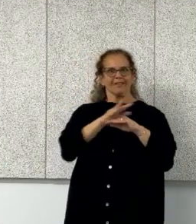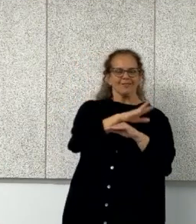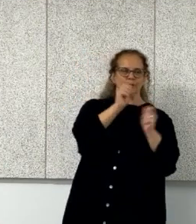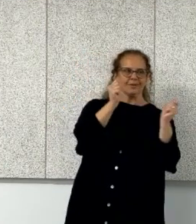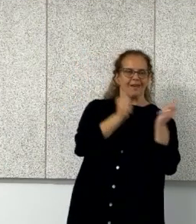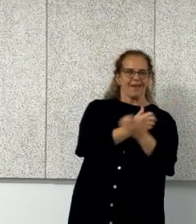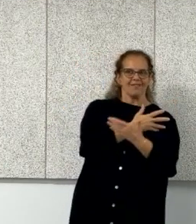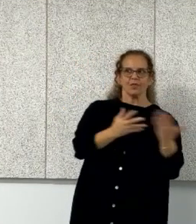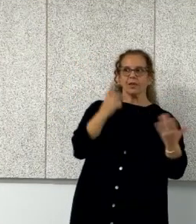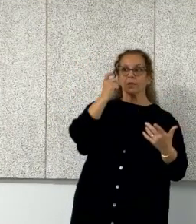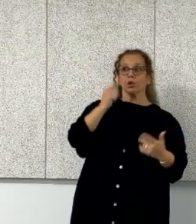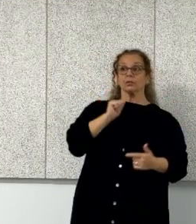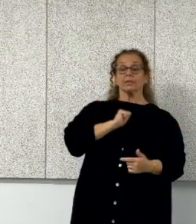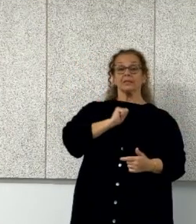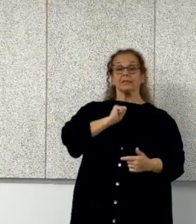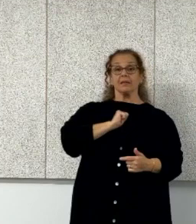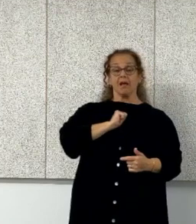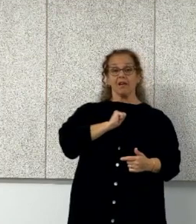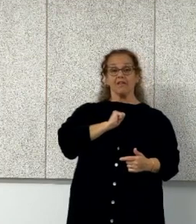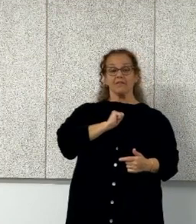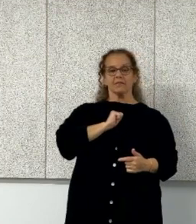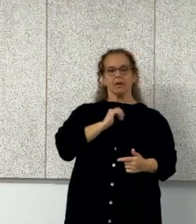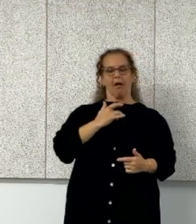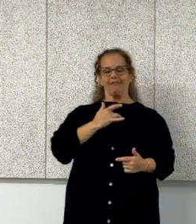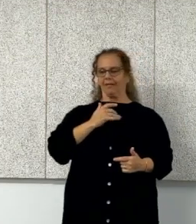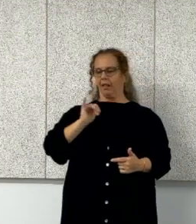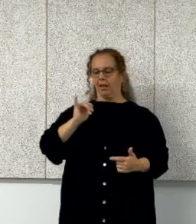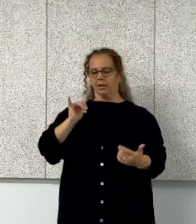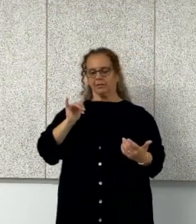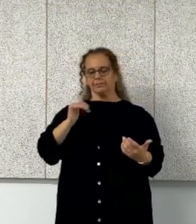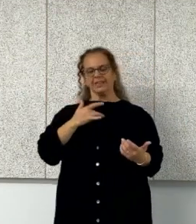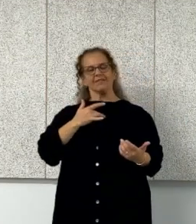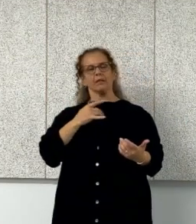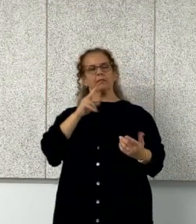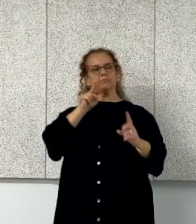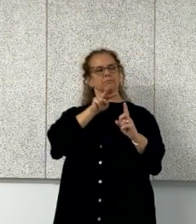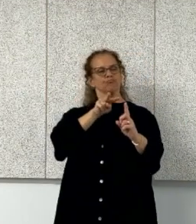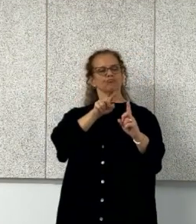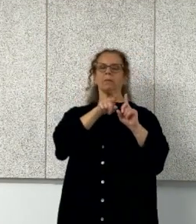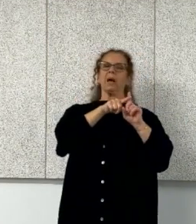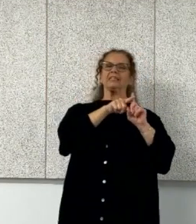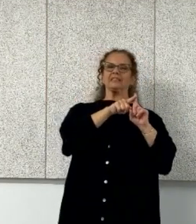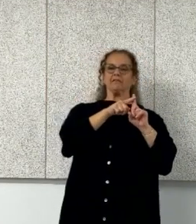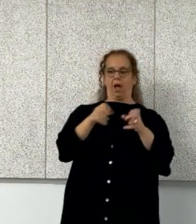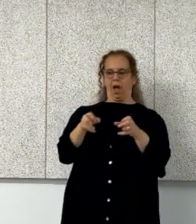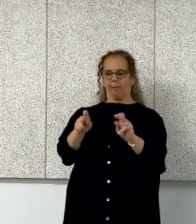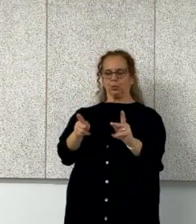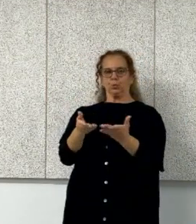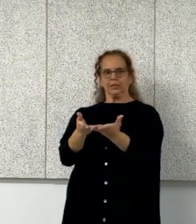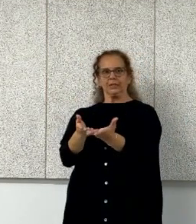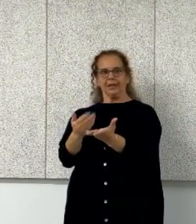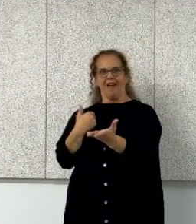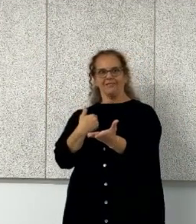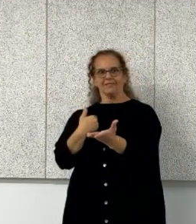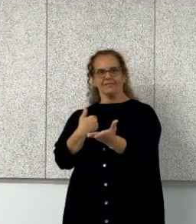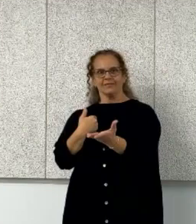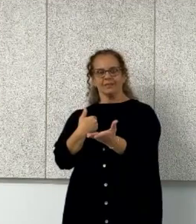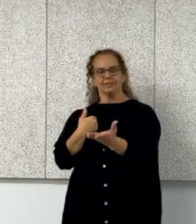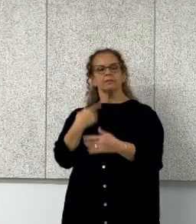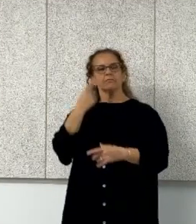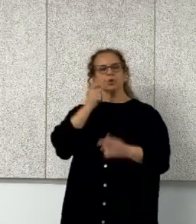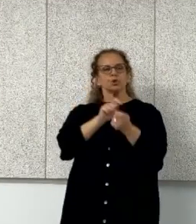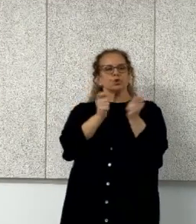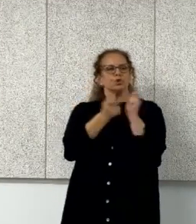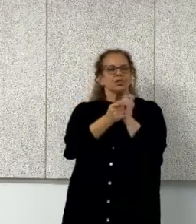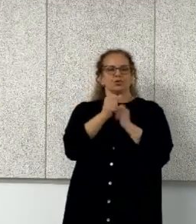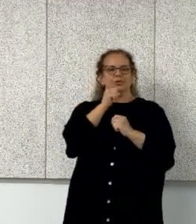interesting because for me, I actually think, I find it really optimistic to think about the opportunity that's there, right? The changes don't take